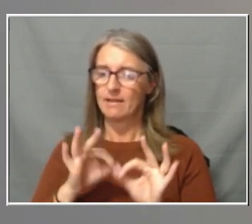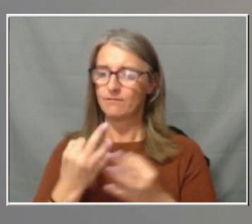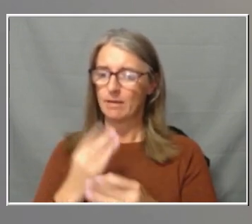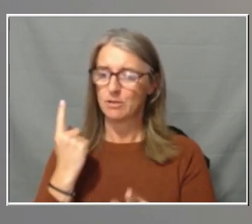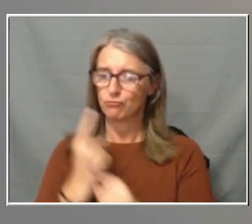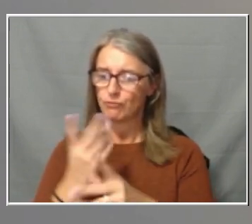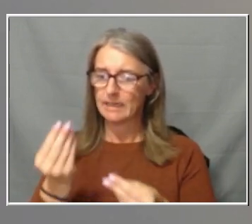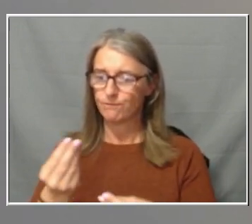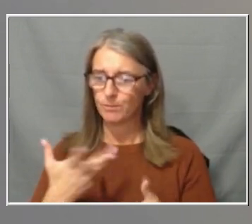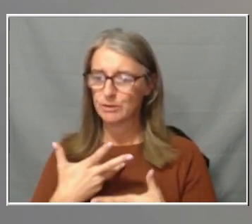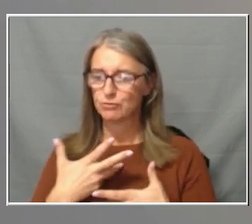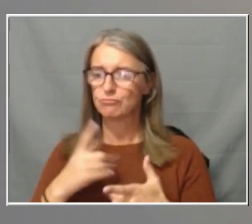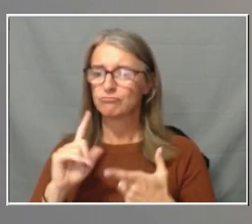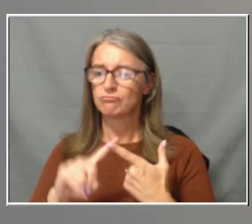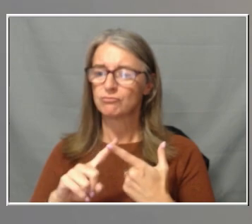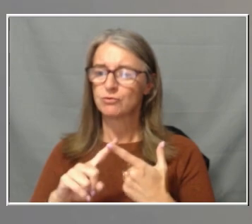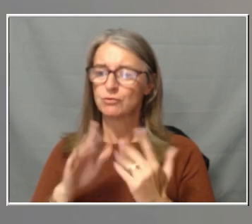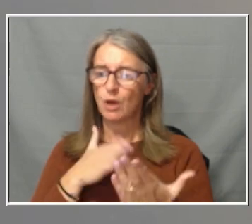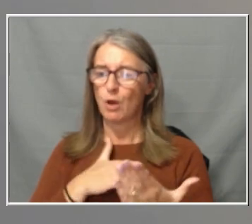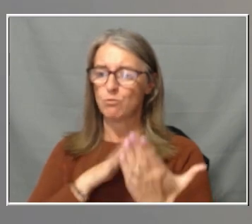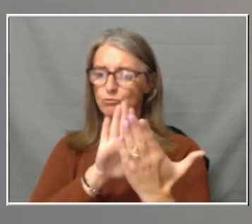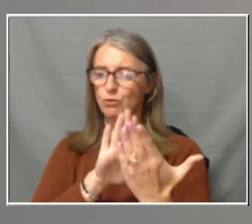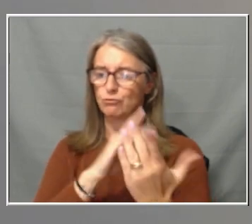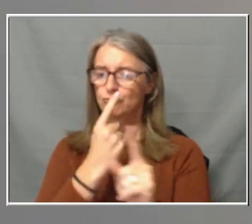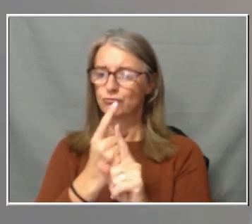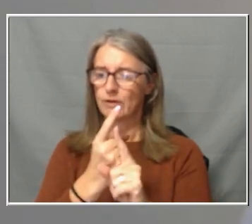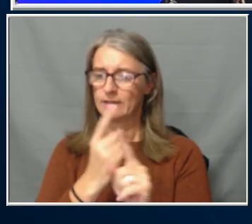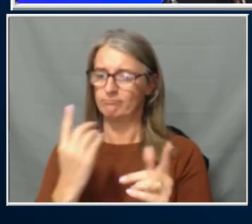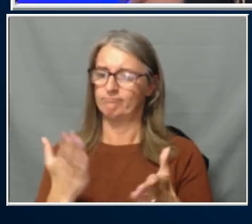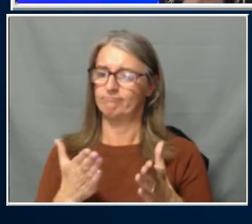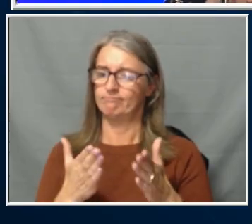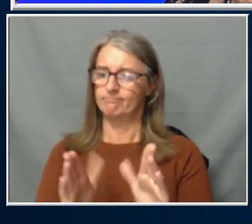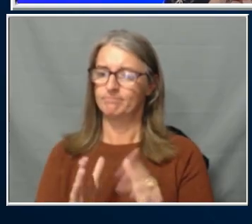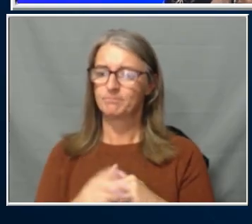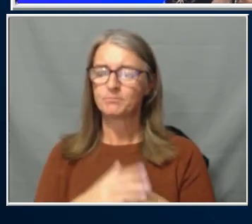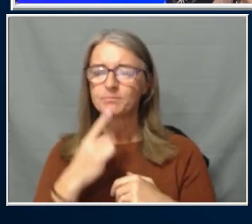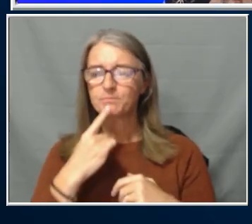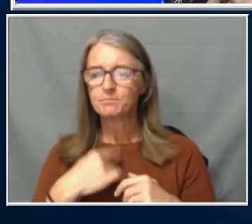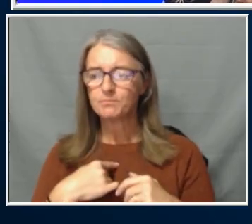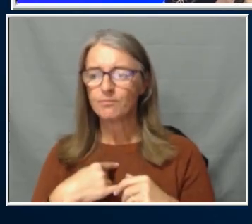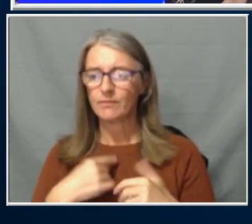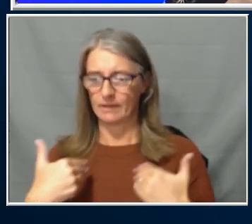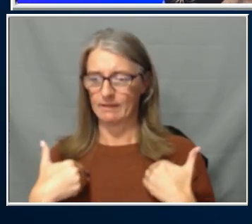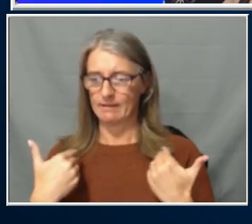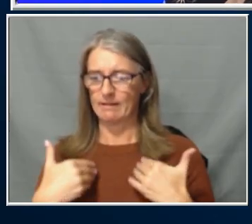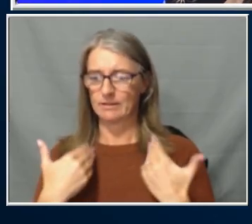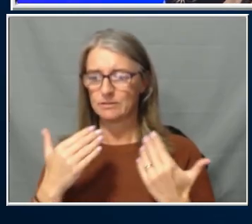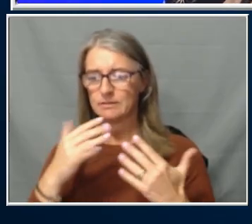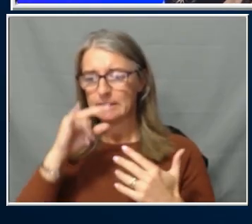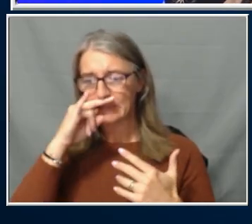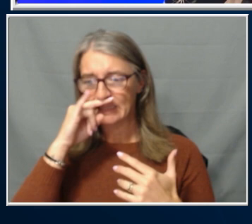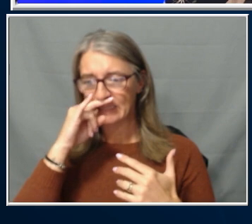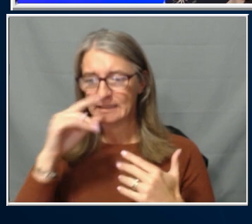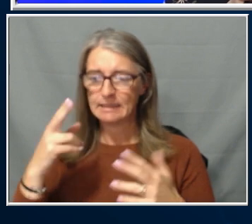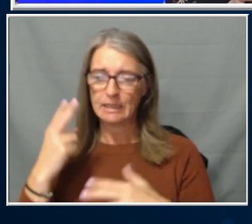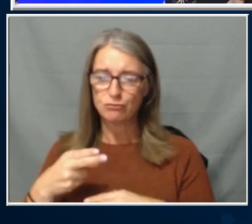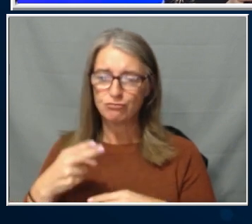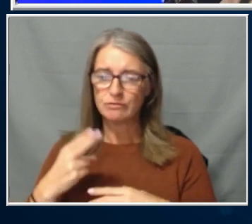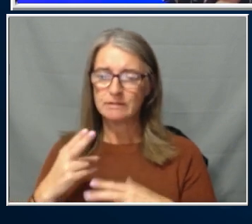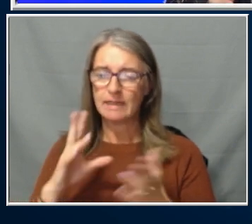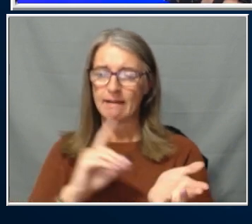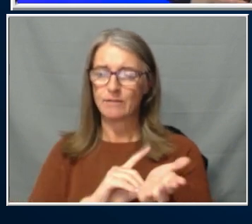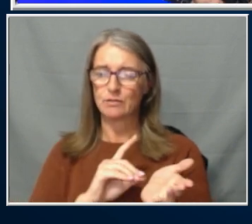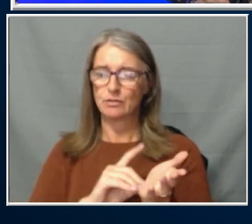right information to approach us in the right way. So you told us a little bit of your younger childhood history, and definitely having a